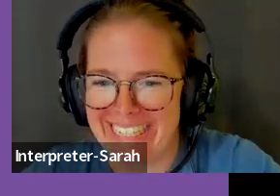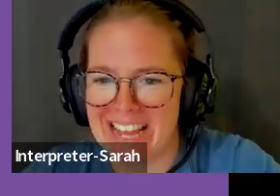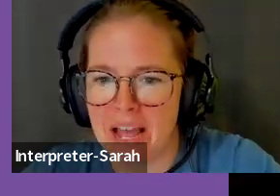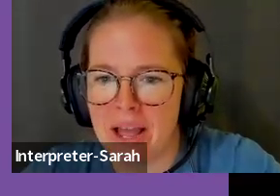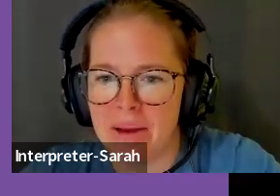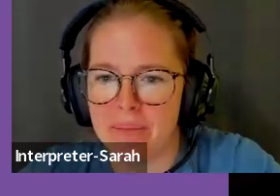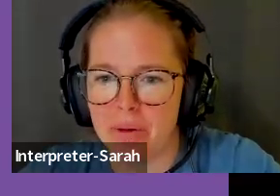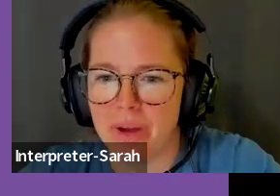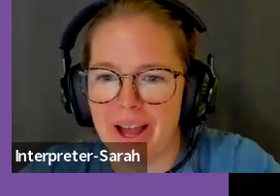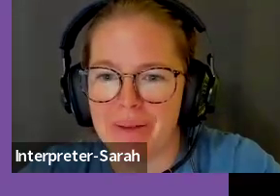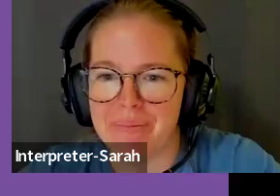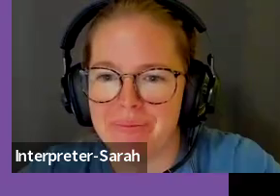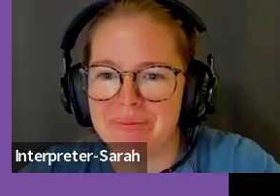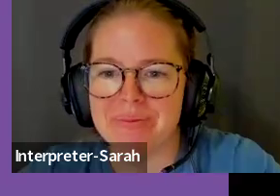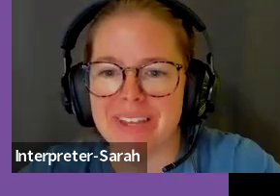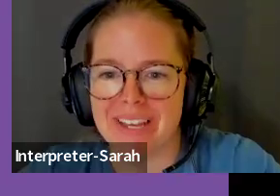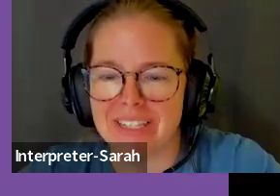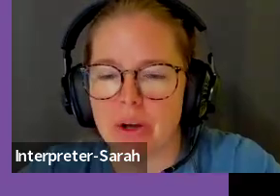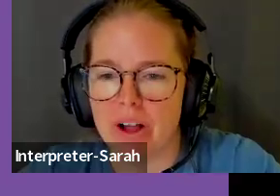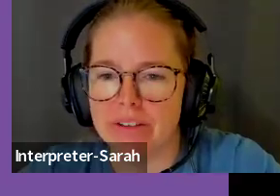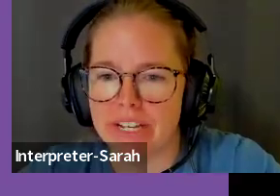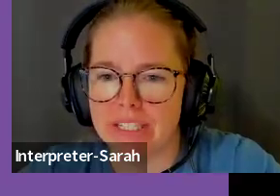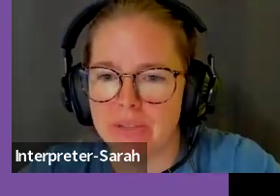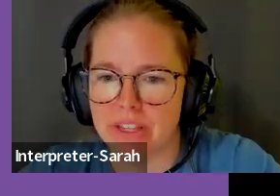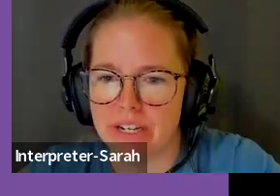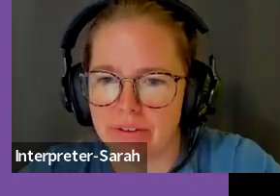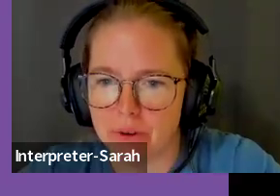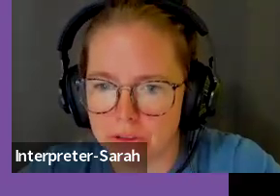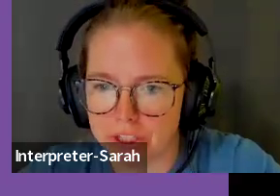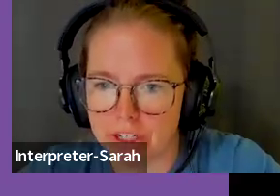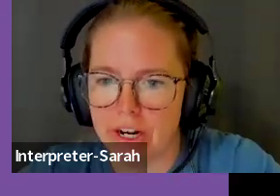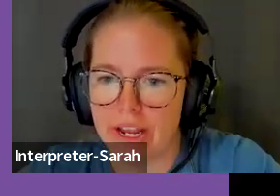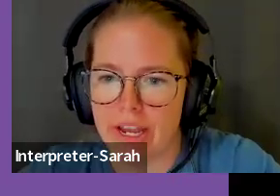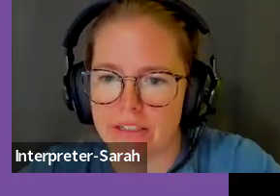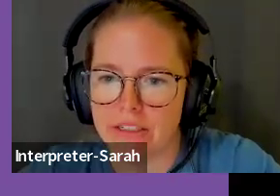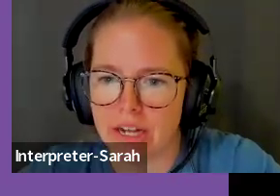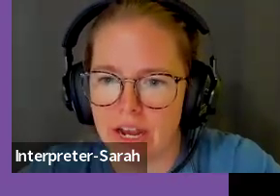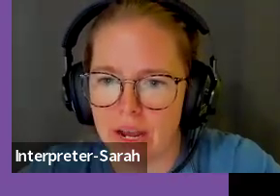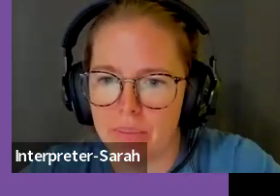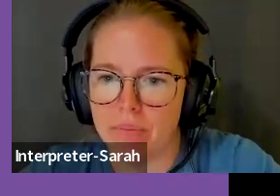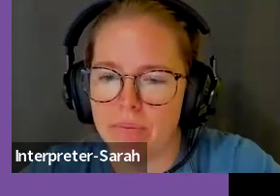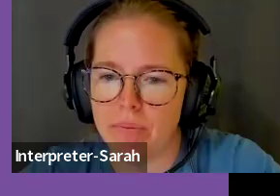end. But so all of this with the deaf culture